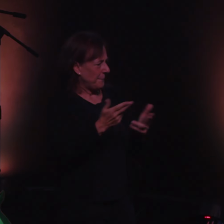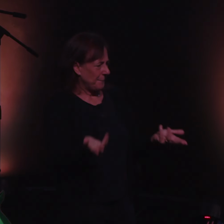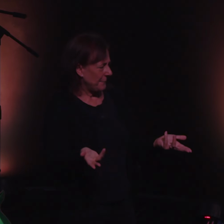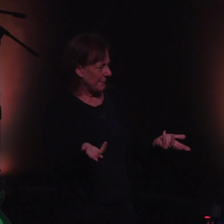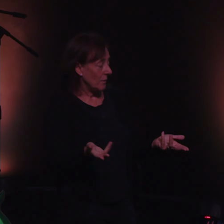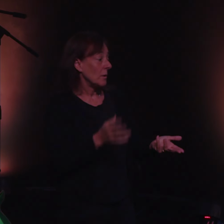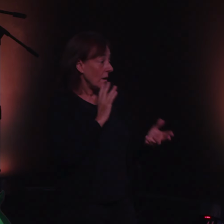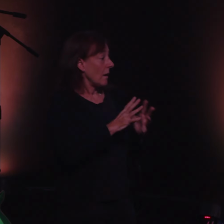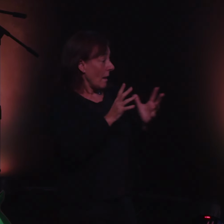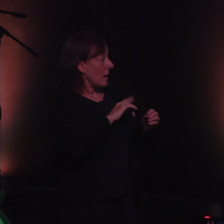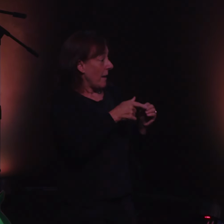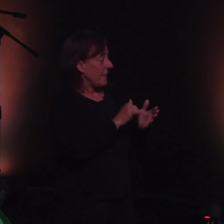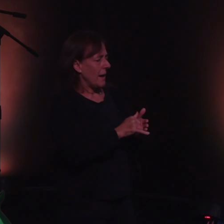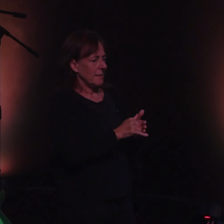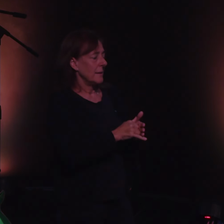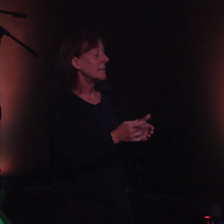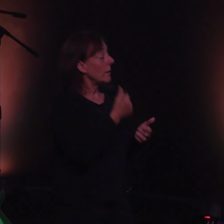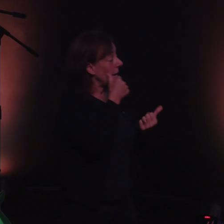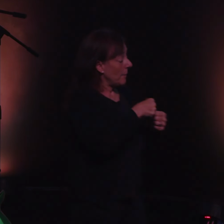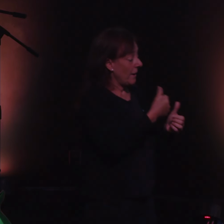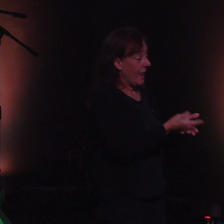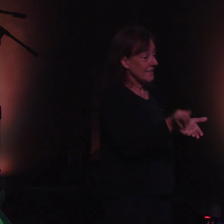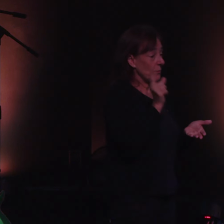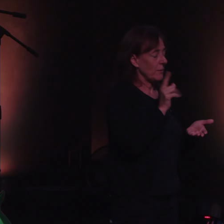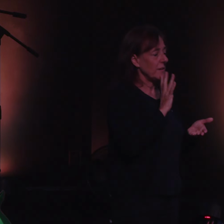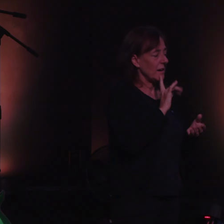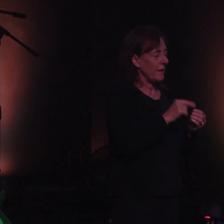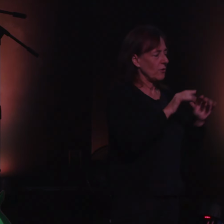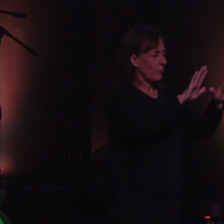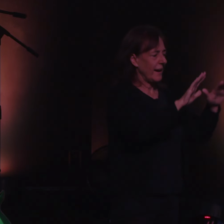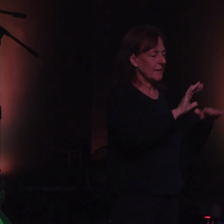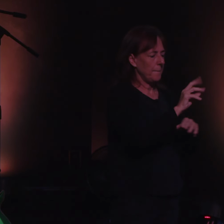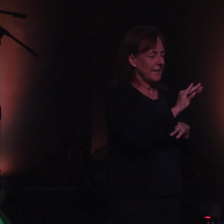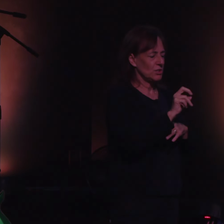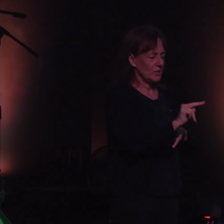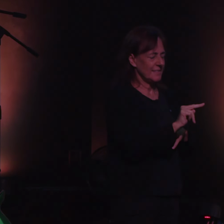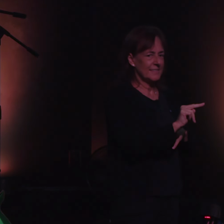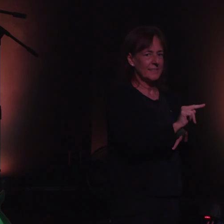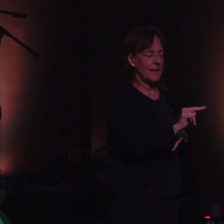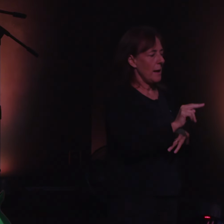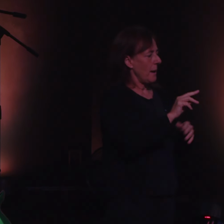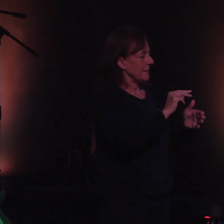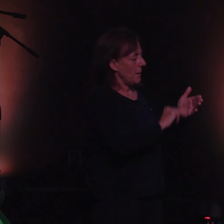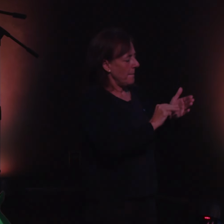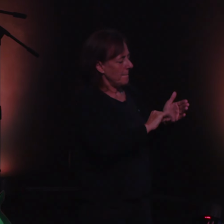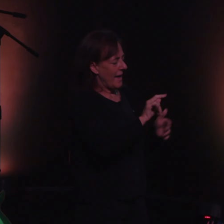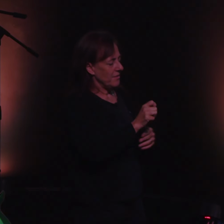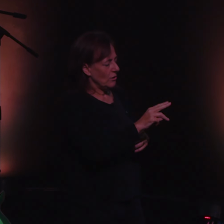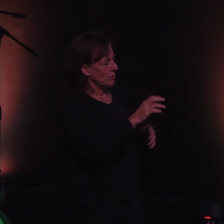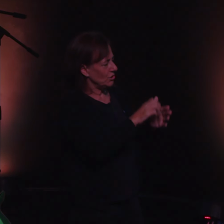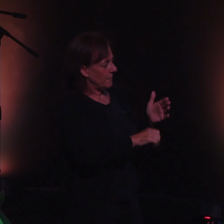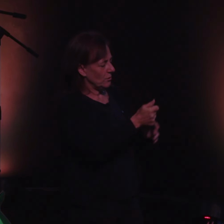we've talked a lot about that. And so last week we talked about the Great Commission. I want to read that again here, Matthew chapter